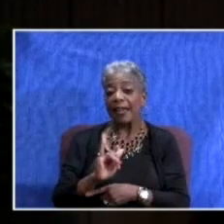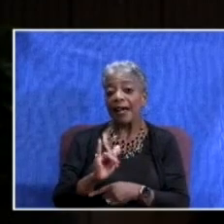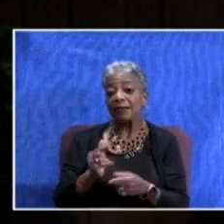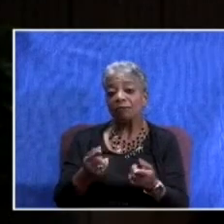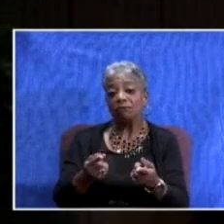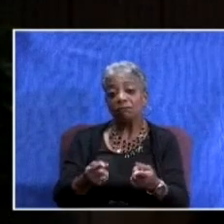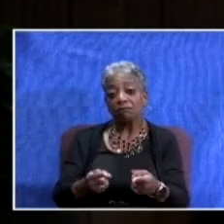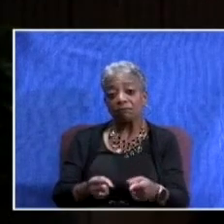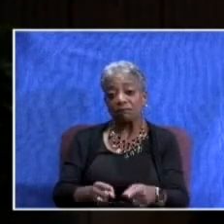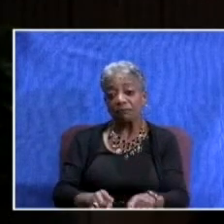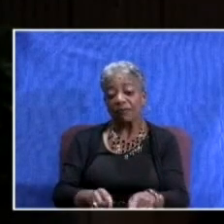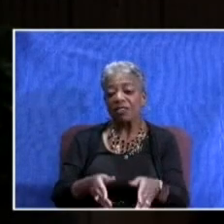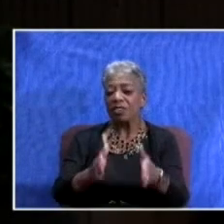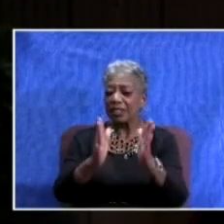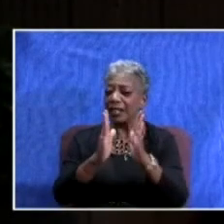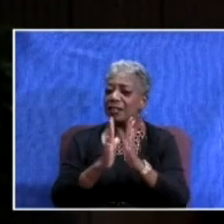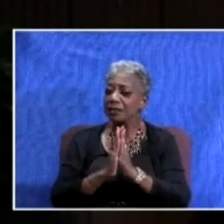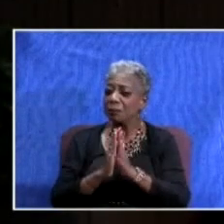together.